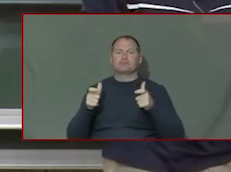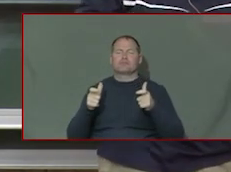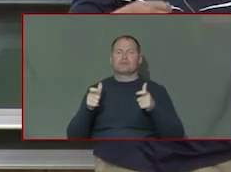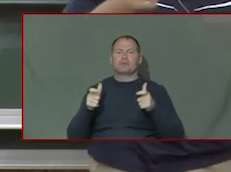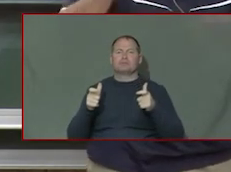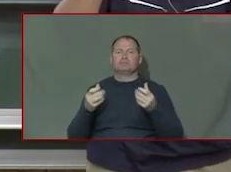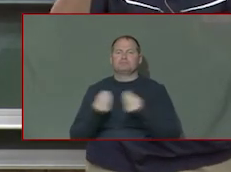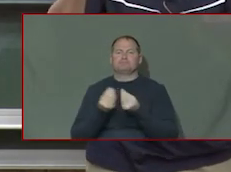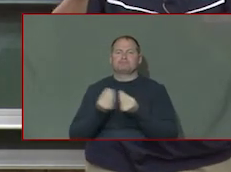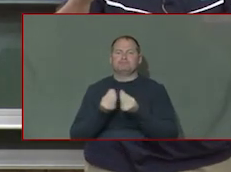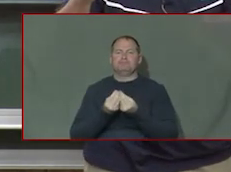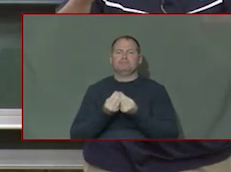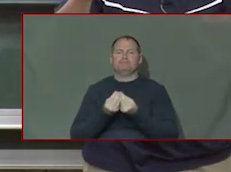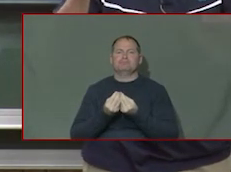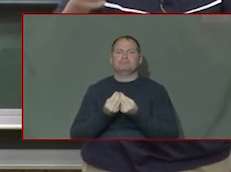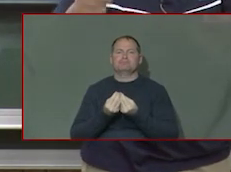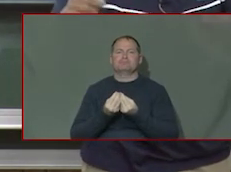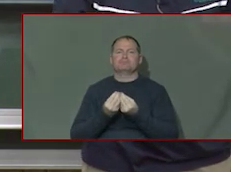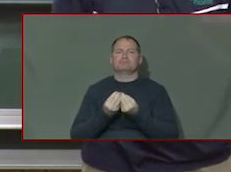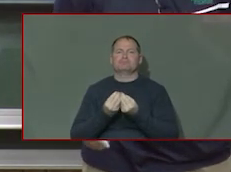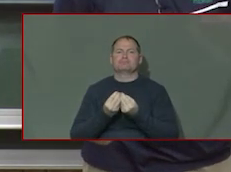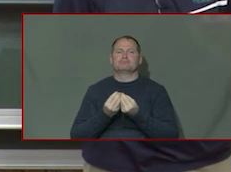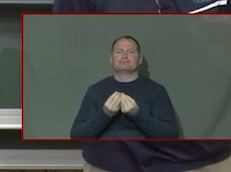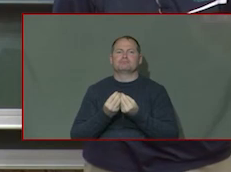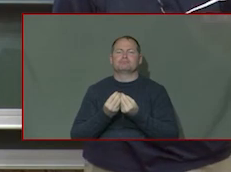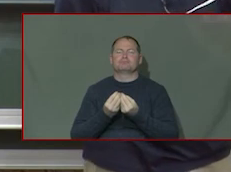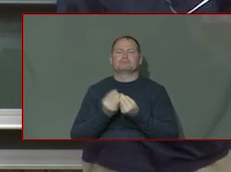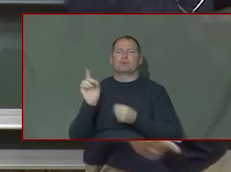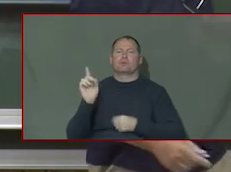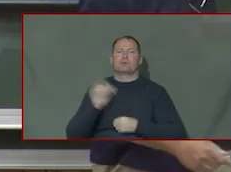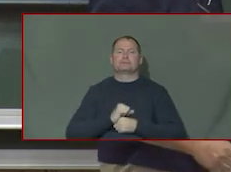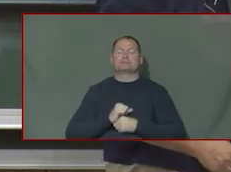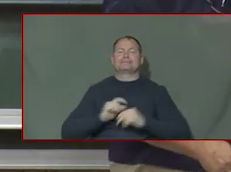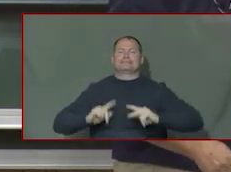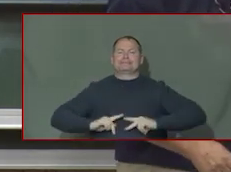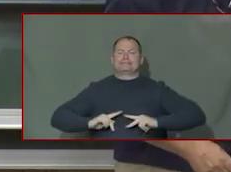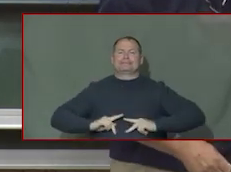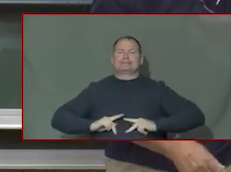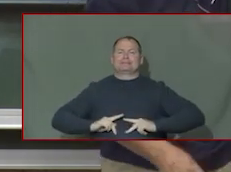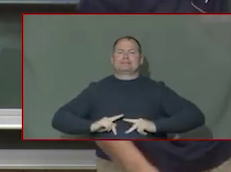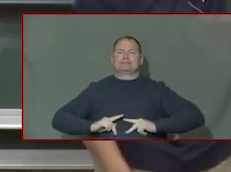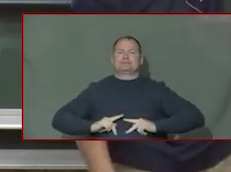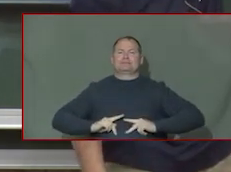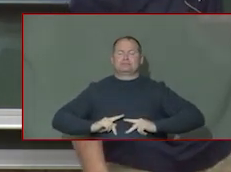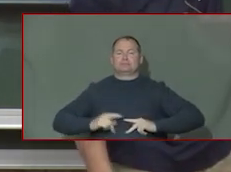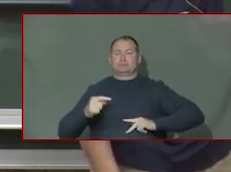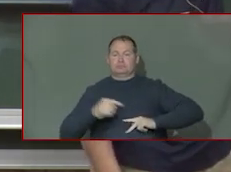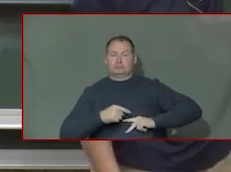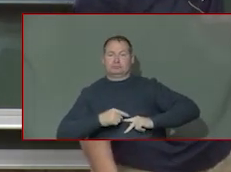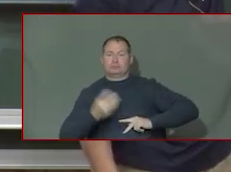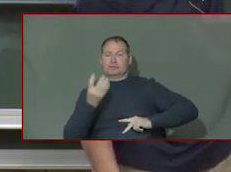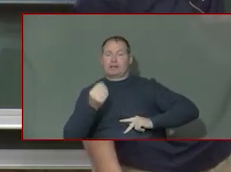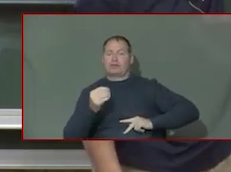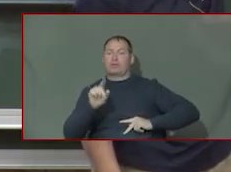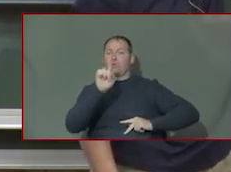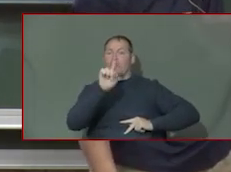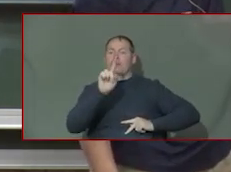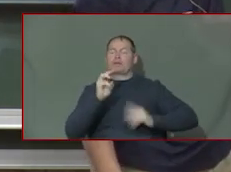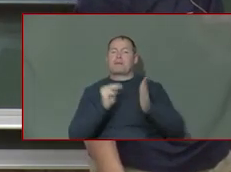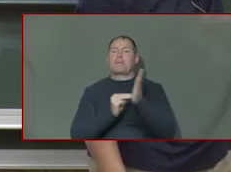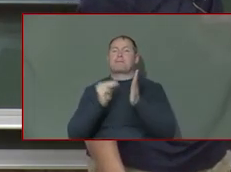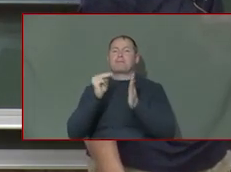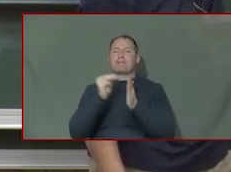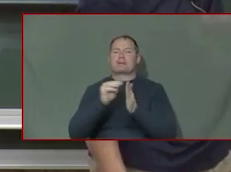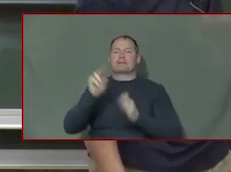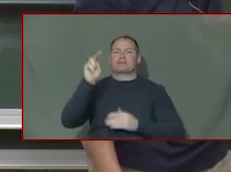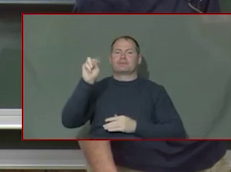your body? Which organs? The organ is the kidney. And in the kidney there's 1 million what? Nephrons. So